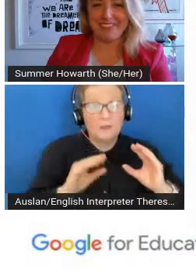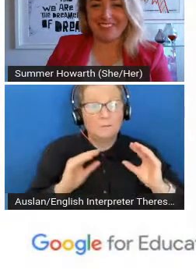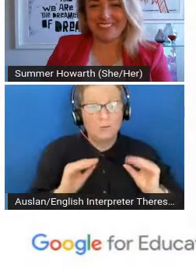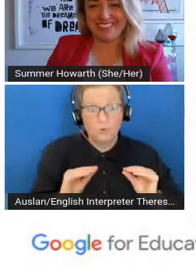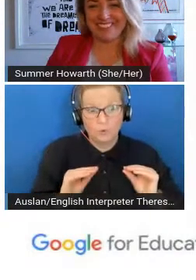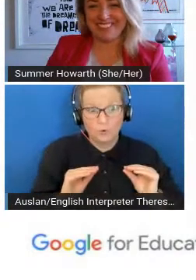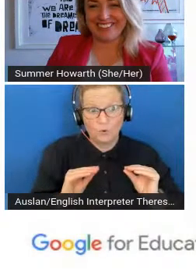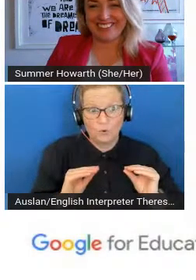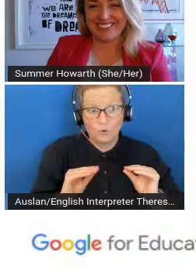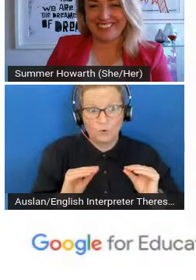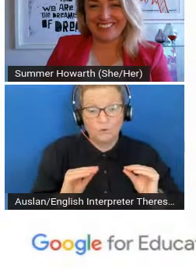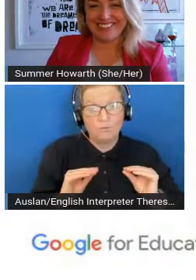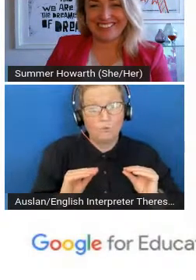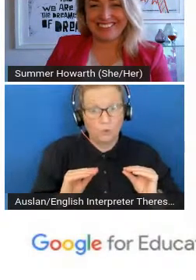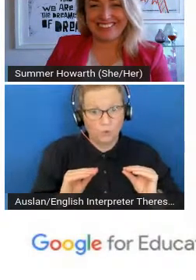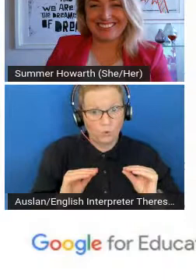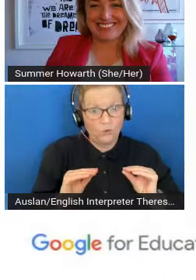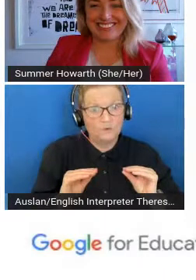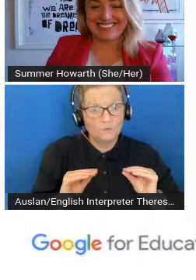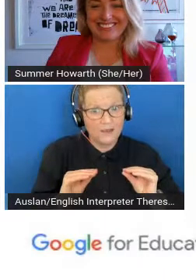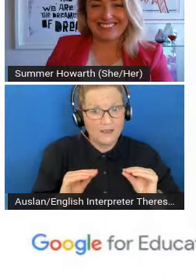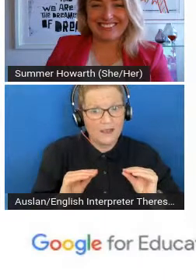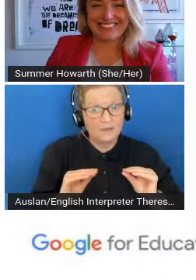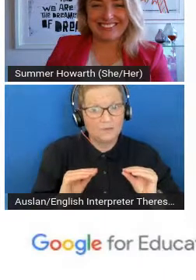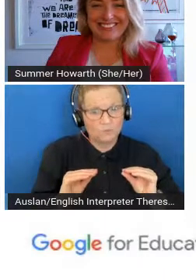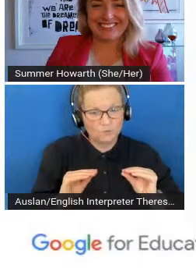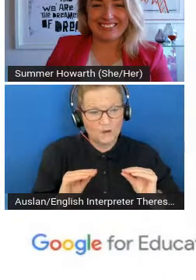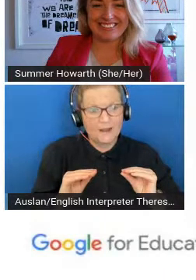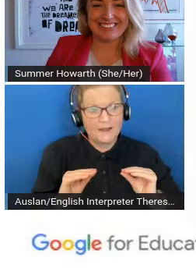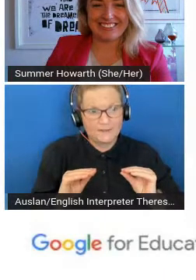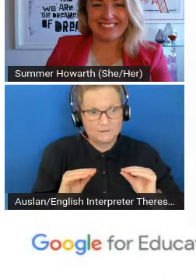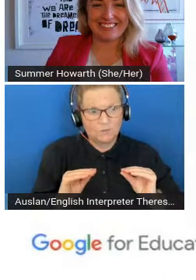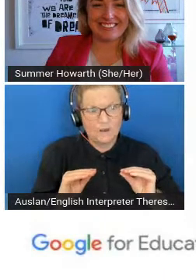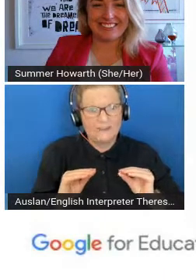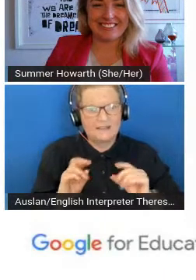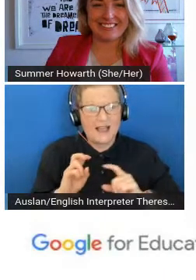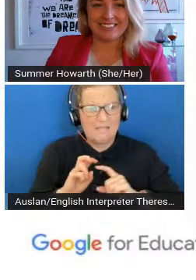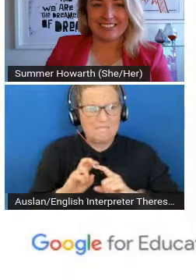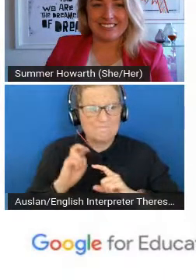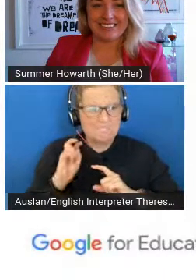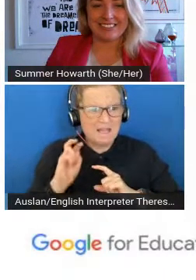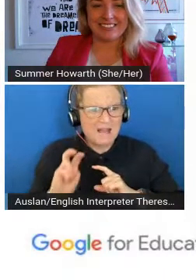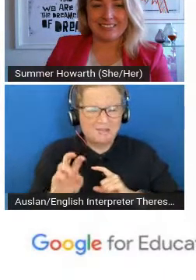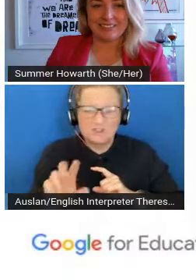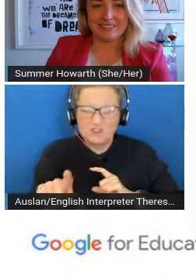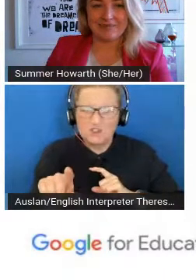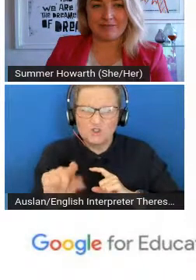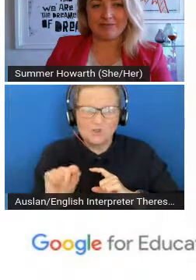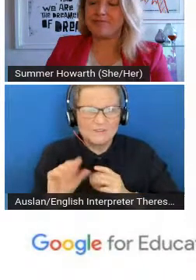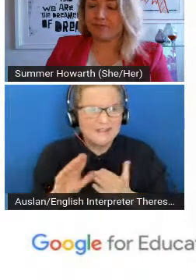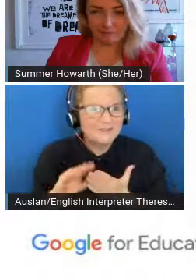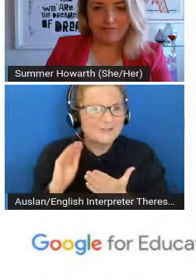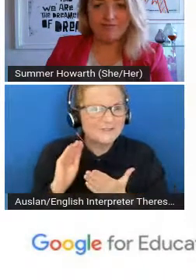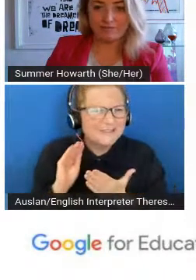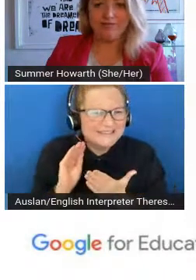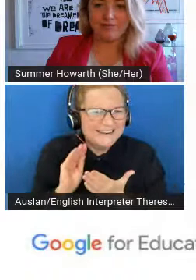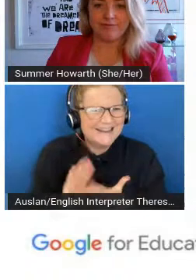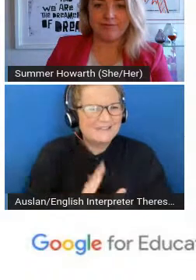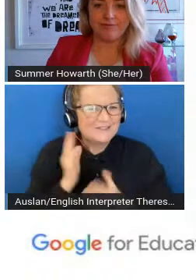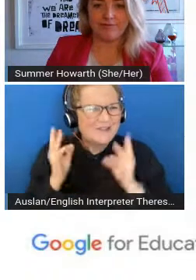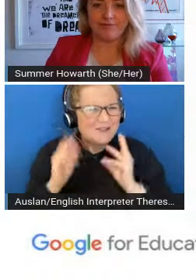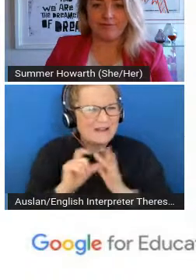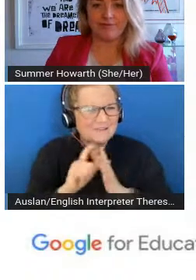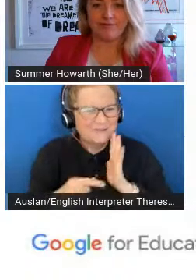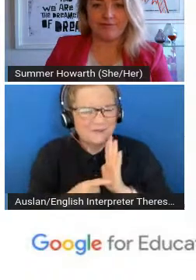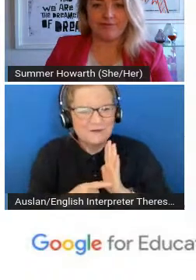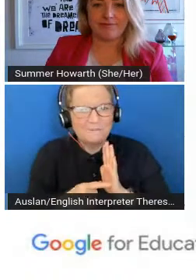for a significant amount of time. Pounce, so choose a student, and there are lots of really interesting ways to do that. And